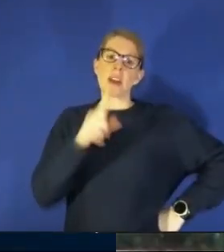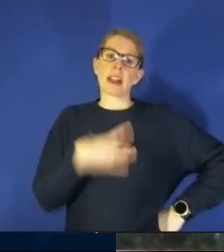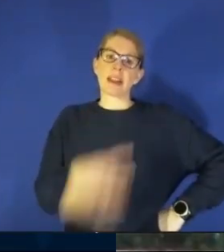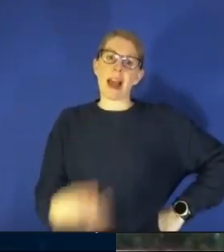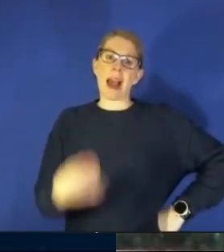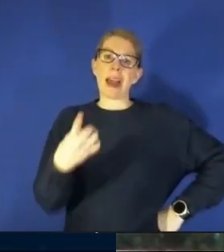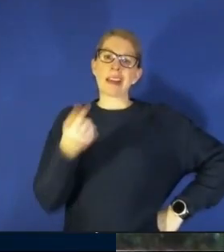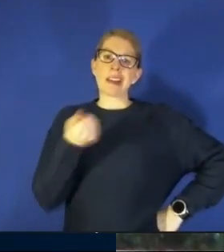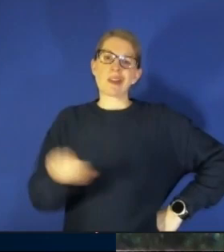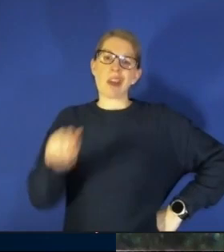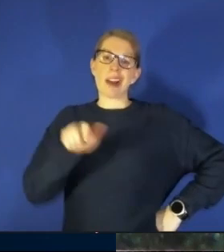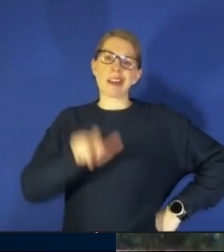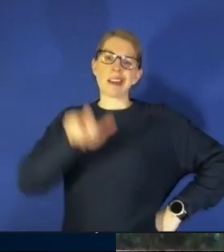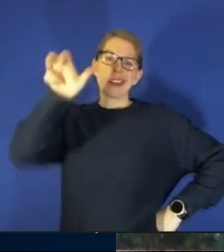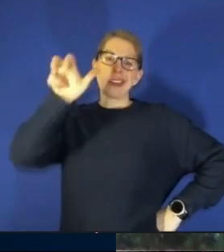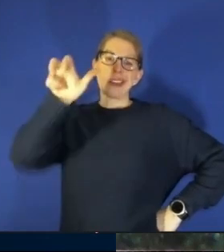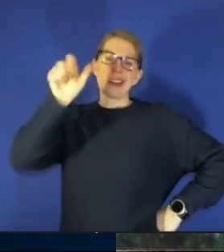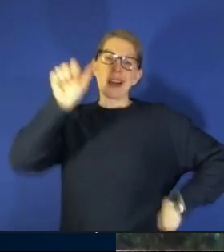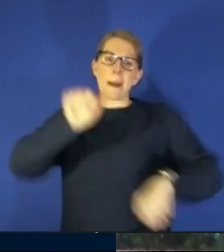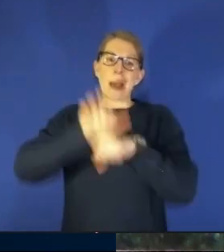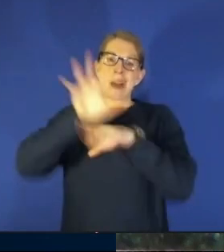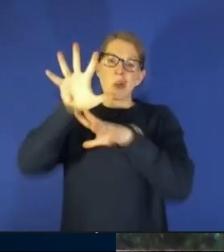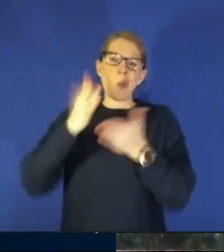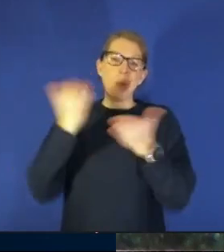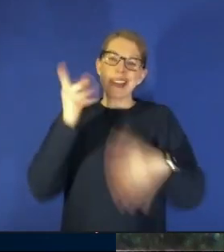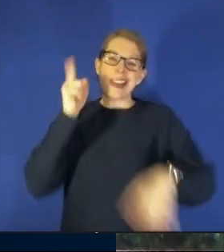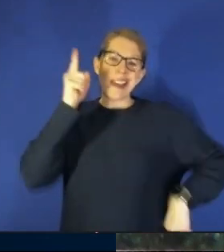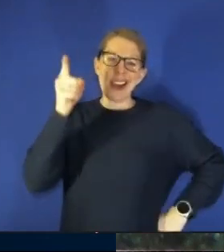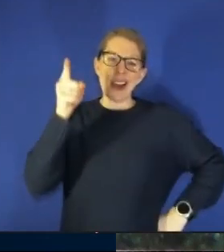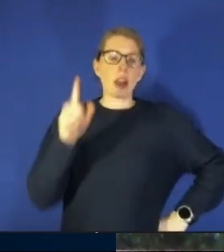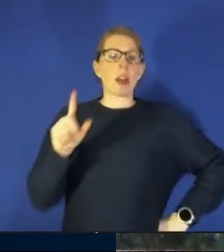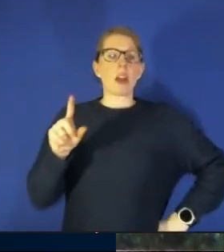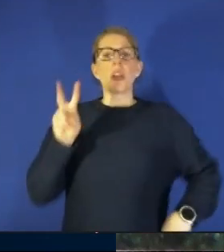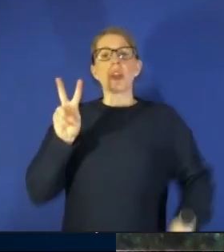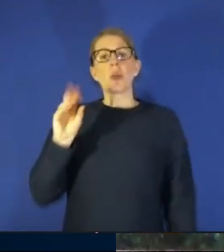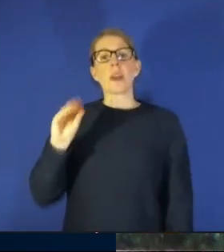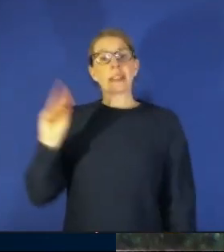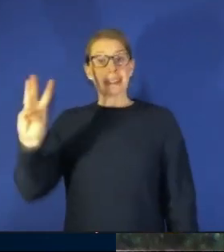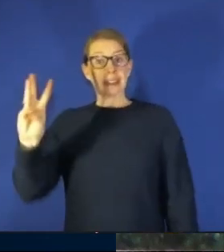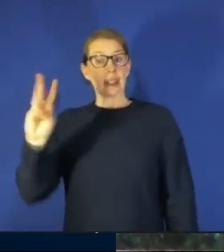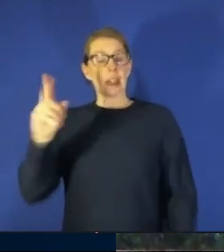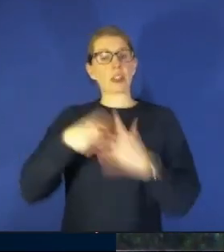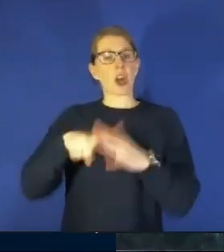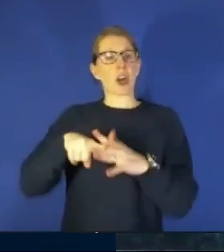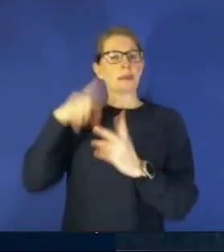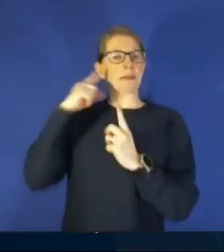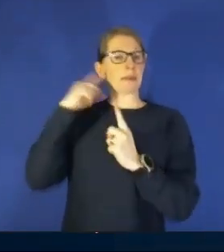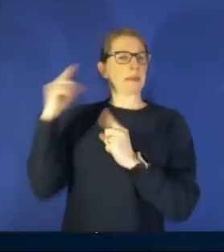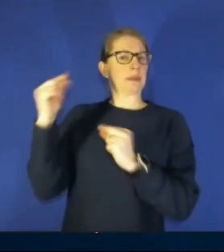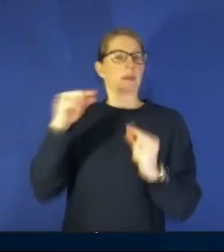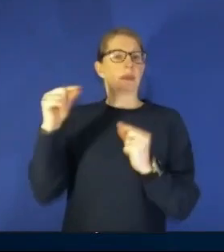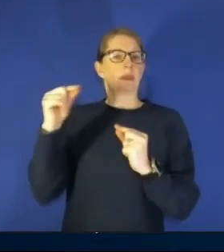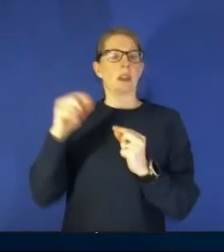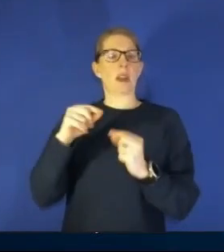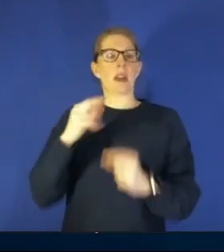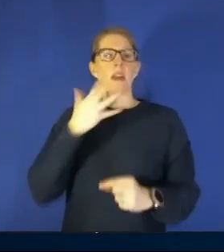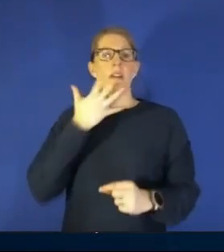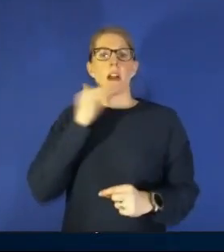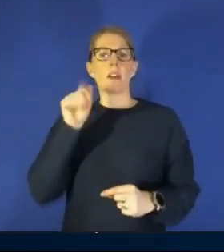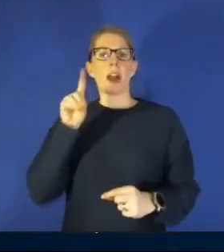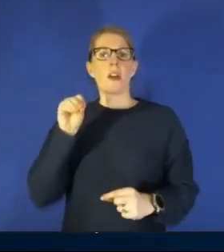What's get up there? on top of those things. And in 2006, I started to hear about these things called the Colorado 14ers. They